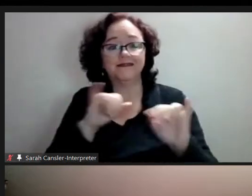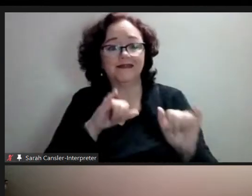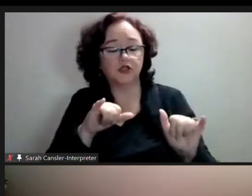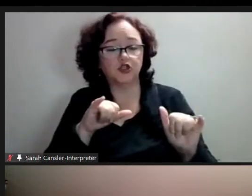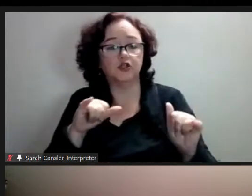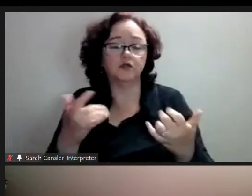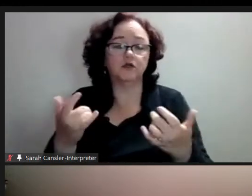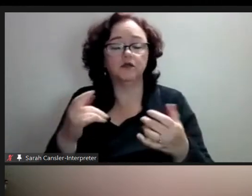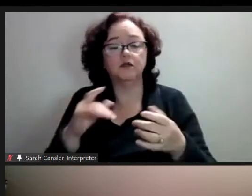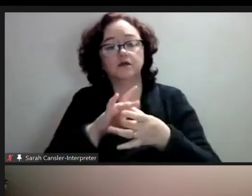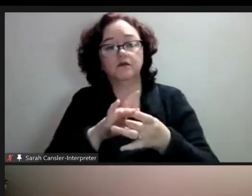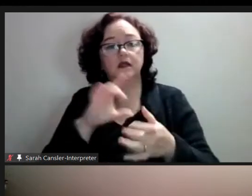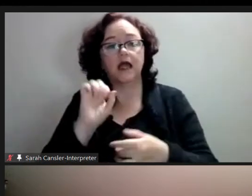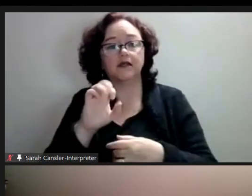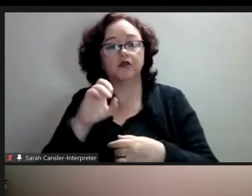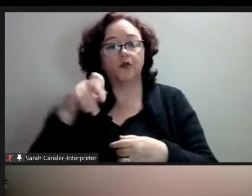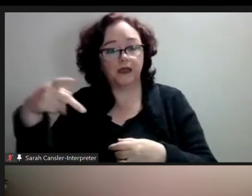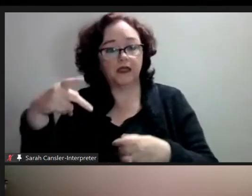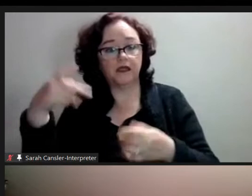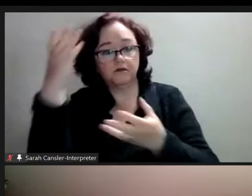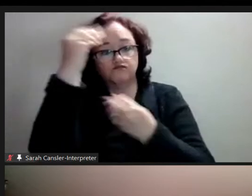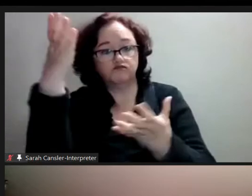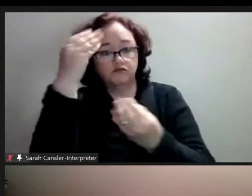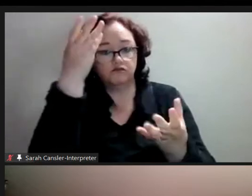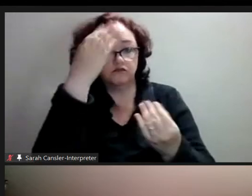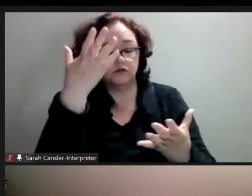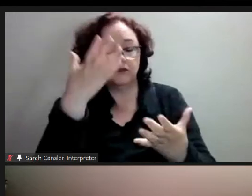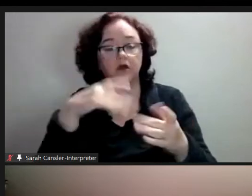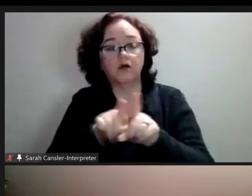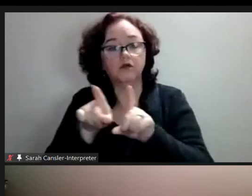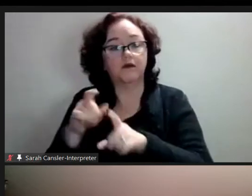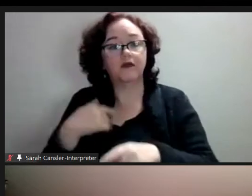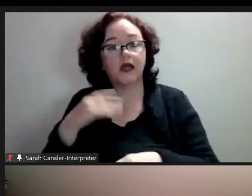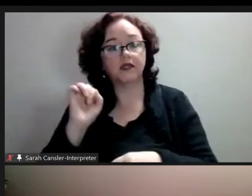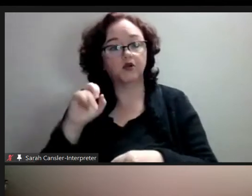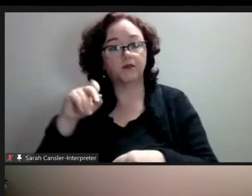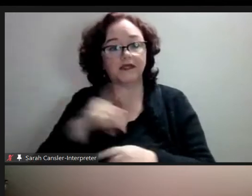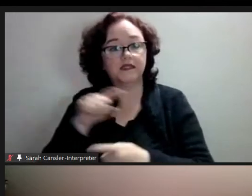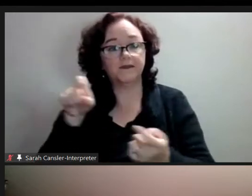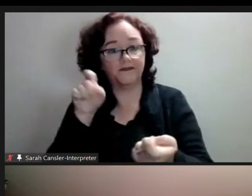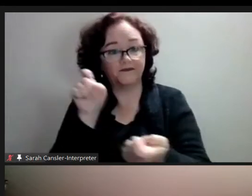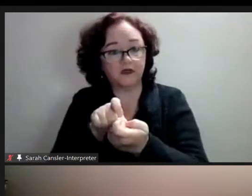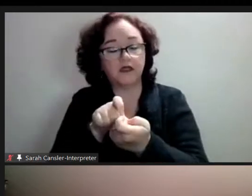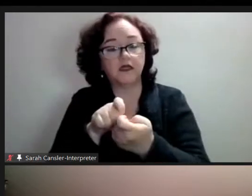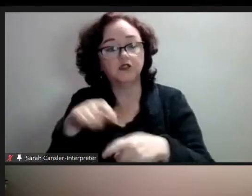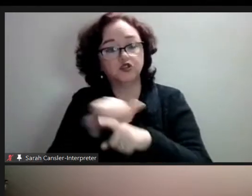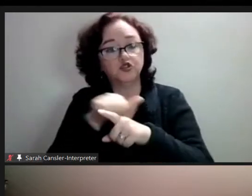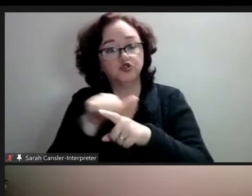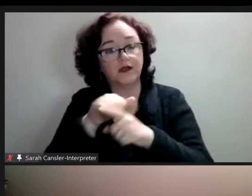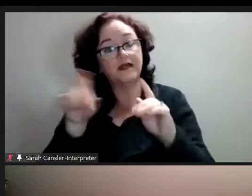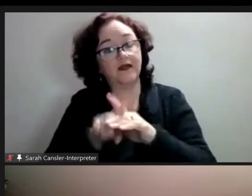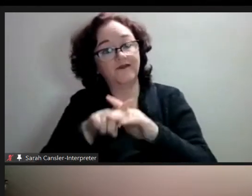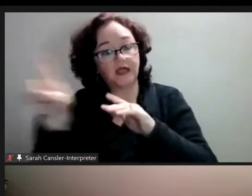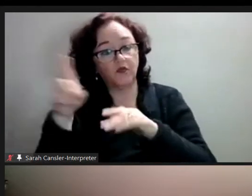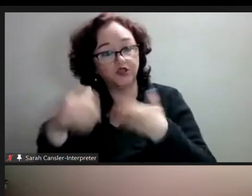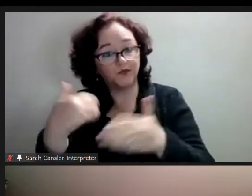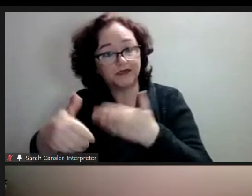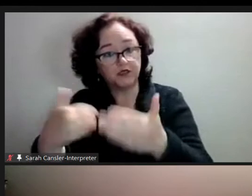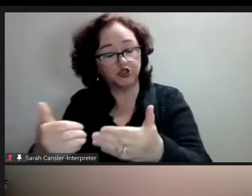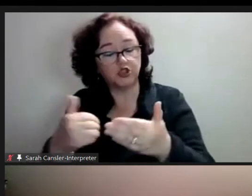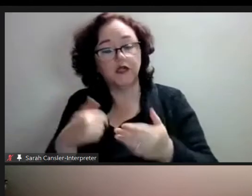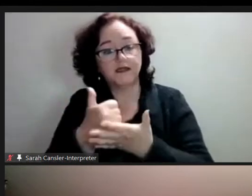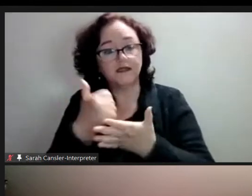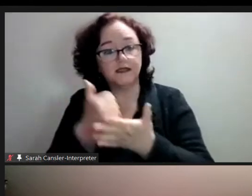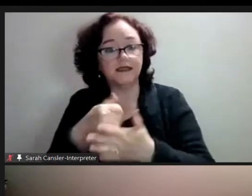SOPs. In addition to that bulletin, we also have SOPs that speak specifically to train evacuation procedures, assisting seniors